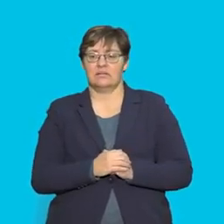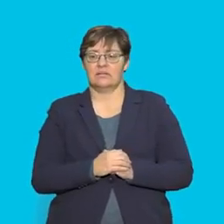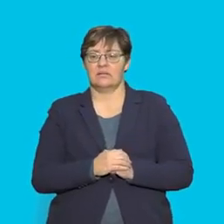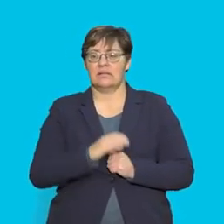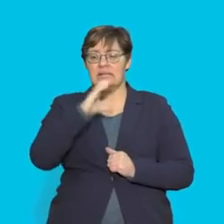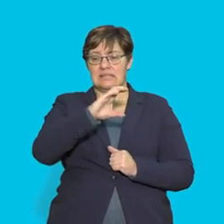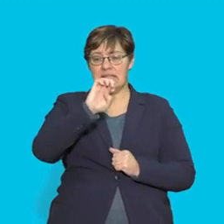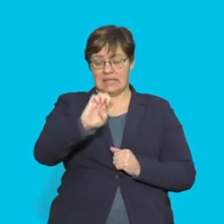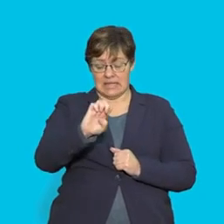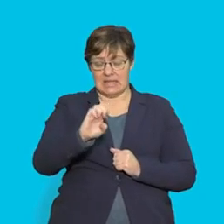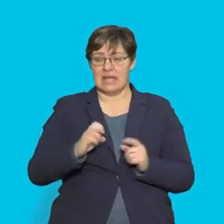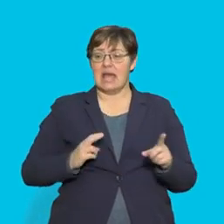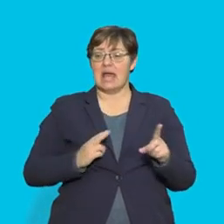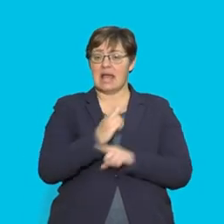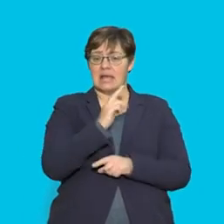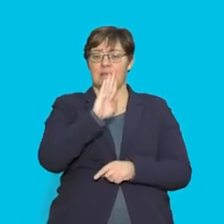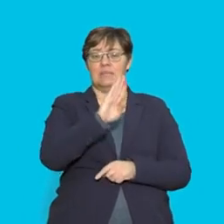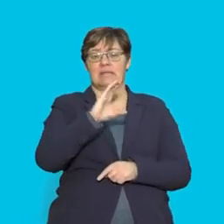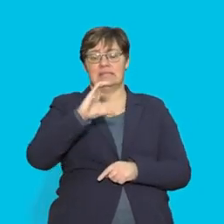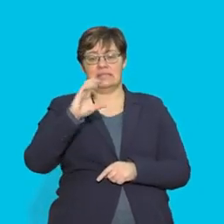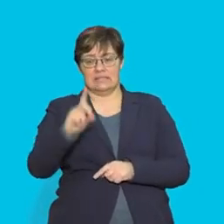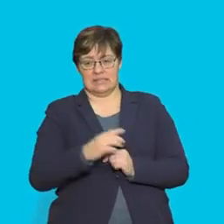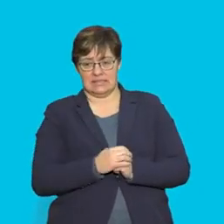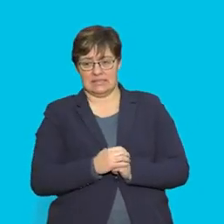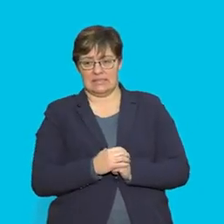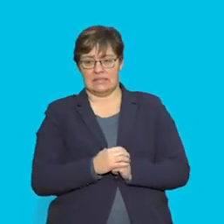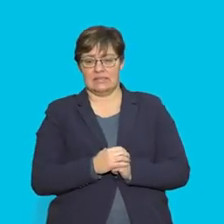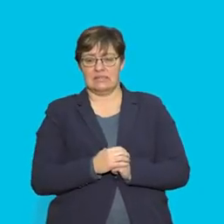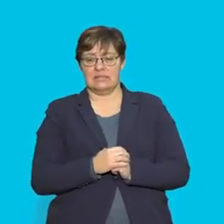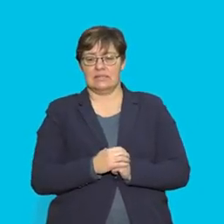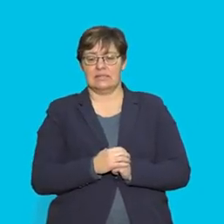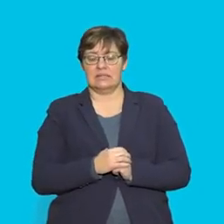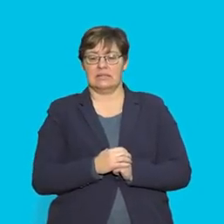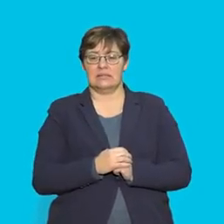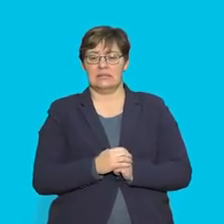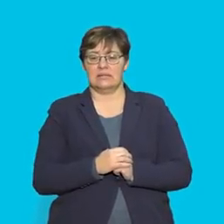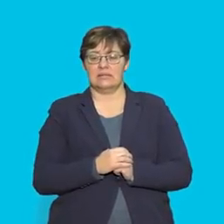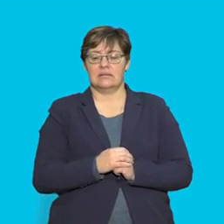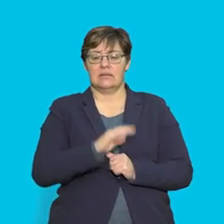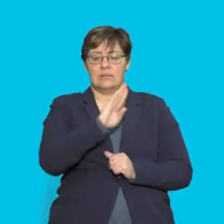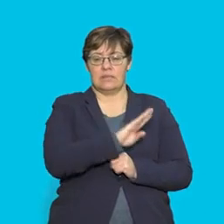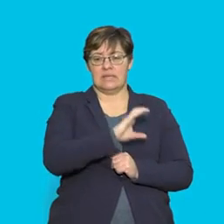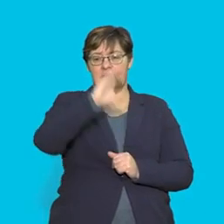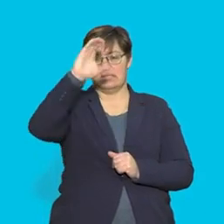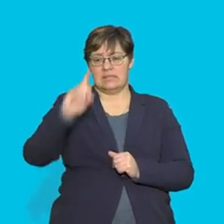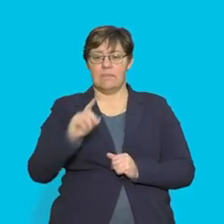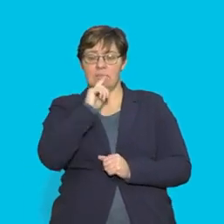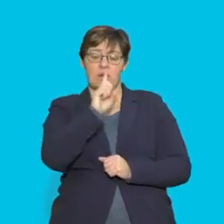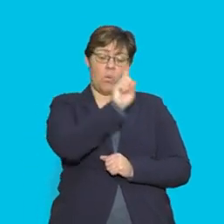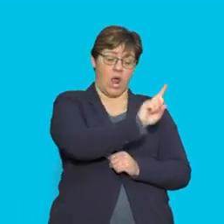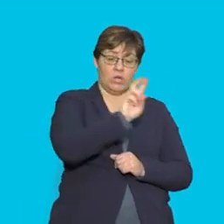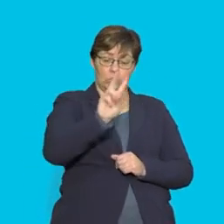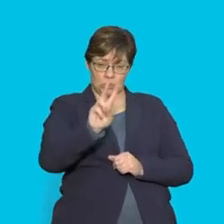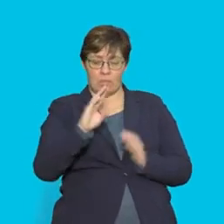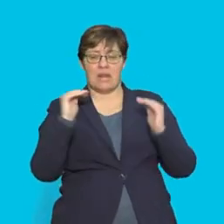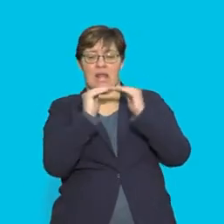of BCD. So BCD, which means that angle and that angle are equal to